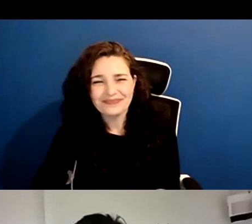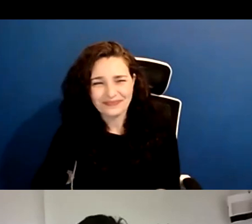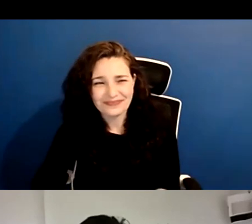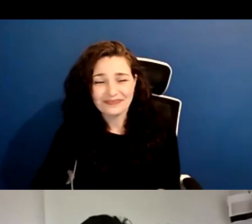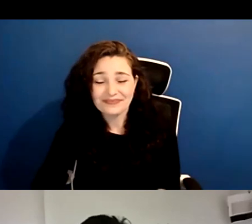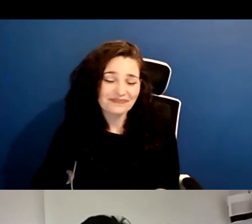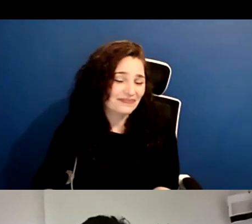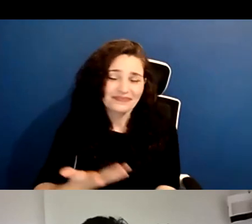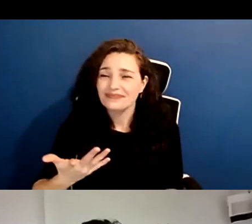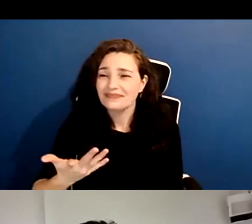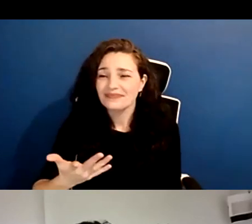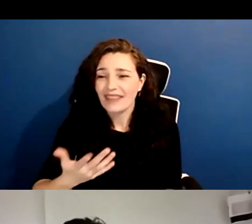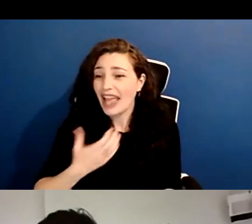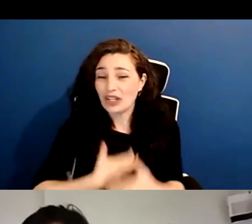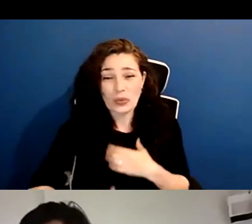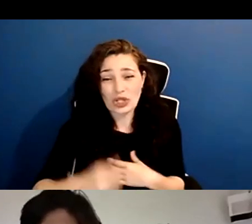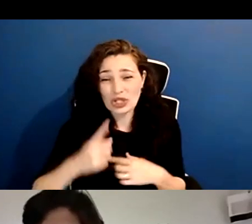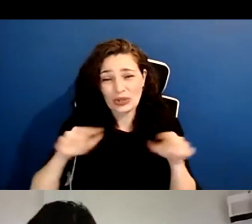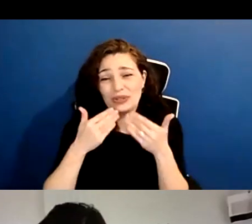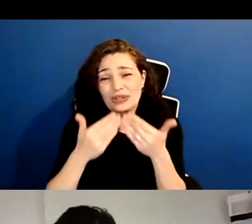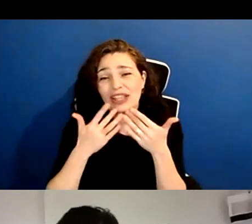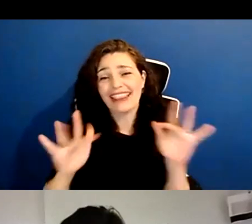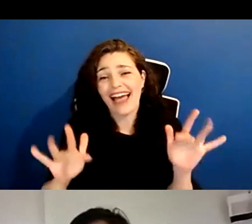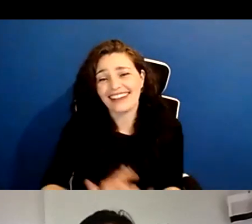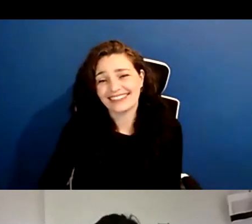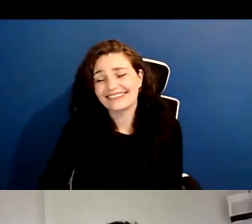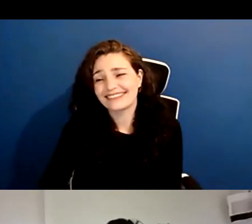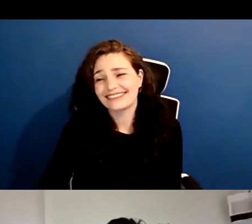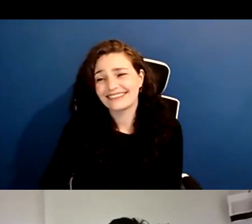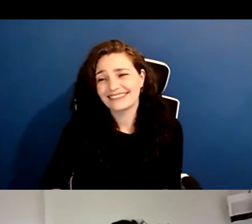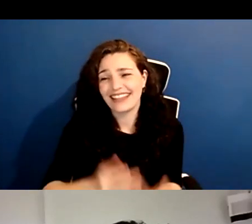just want to wish everybody luck and perseverance.